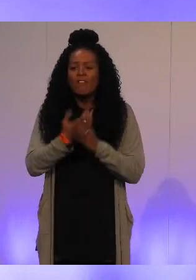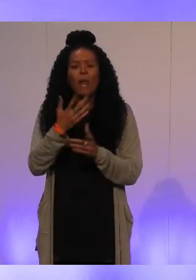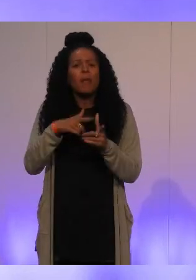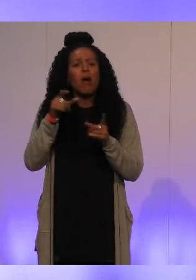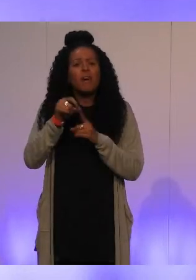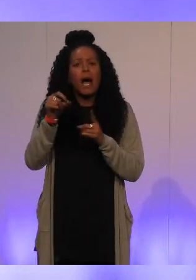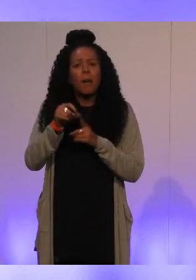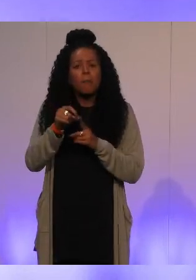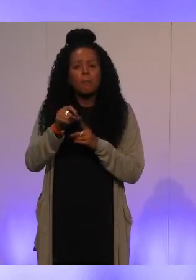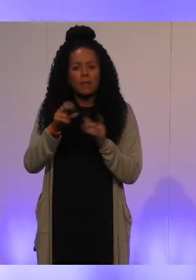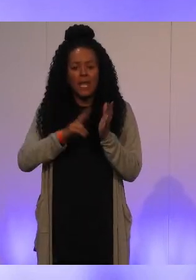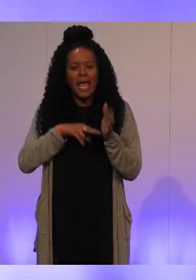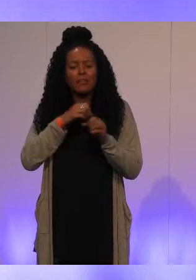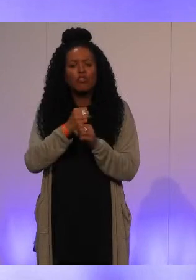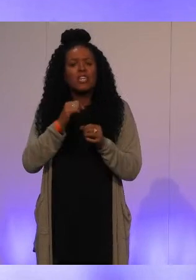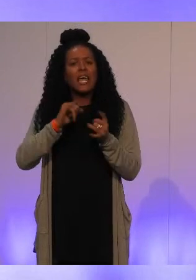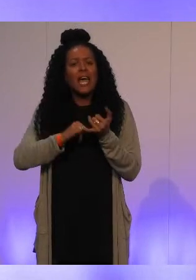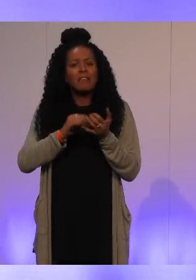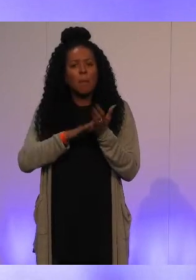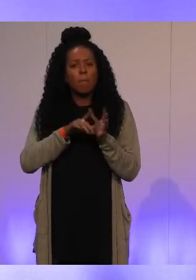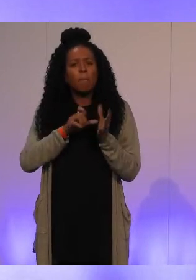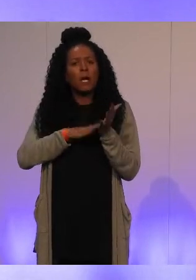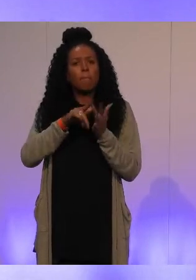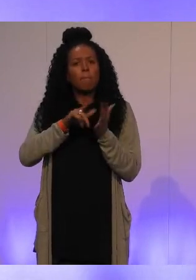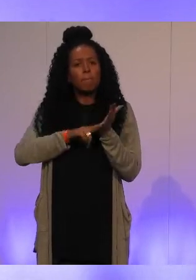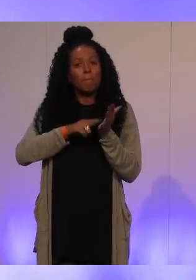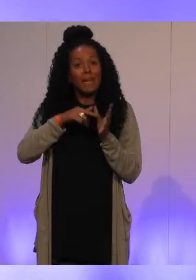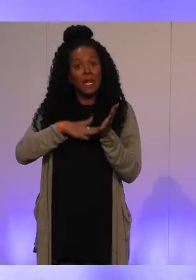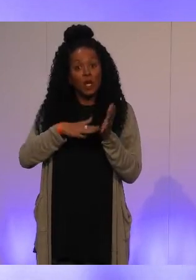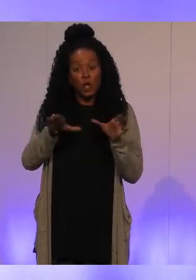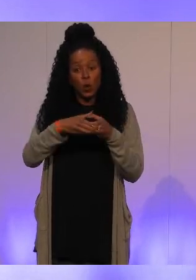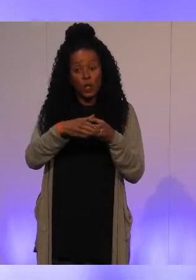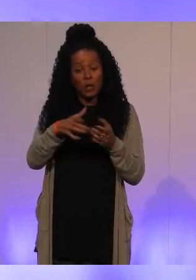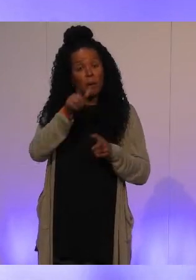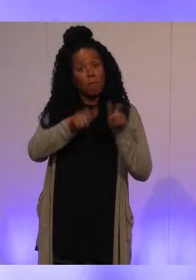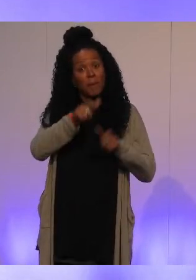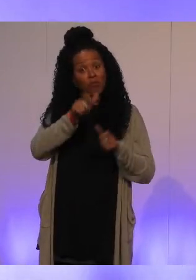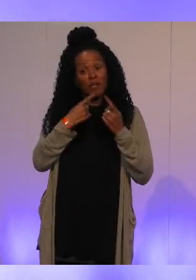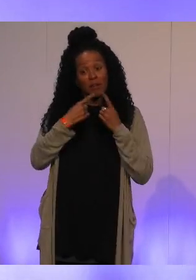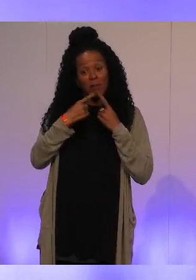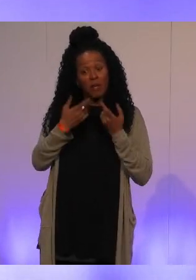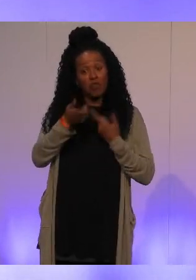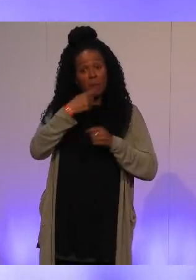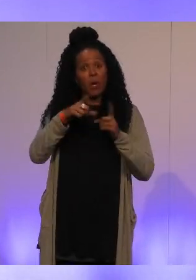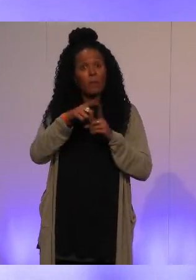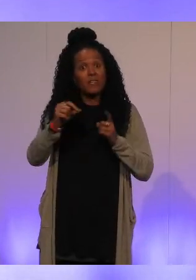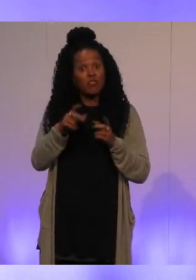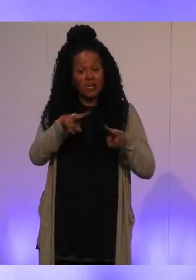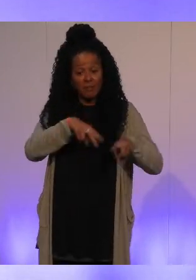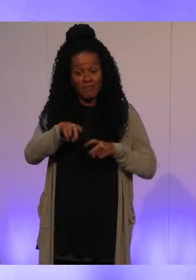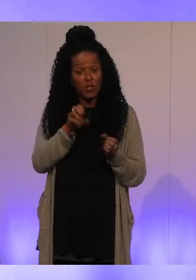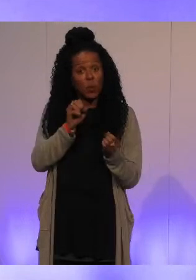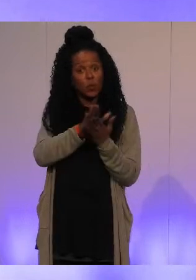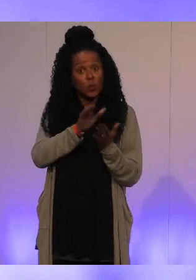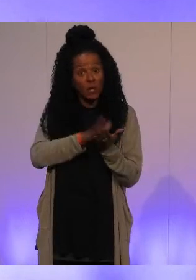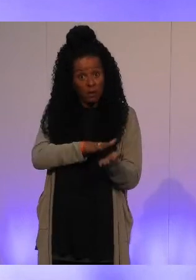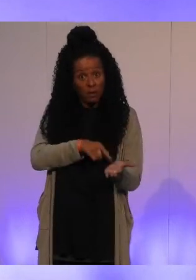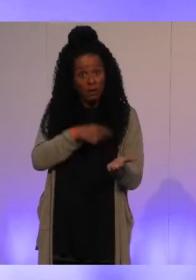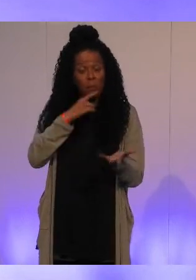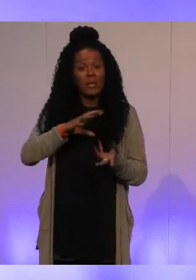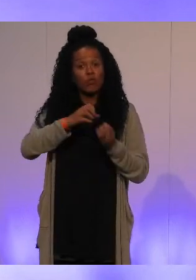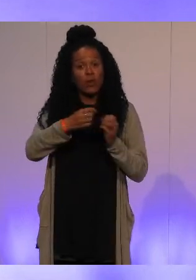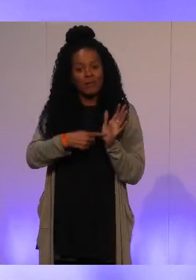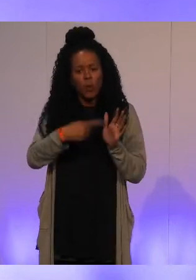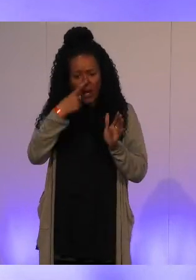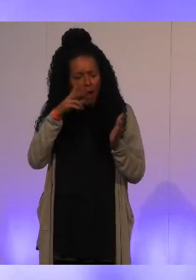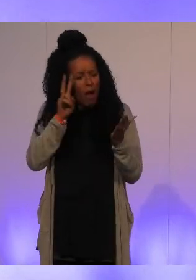in the NGS Macmillan unit, where patient information has been digitised and information videos created to